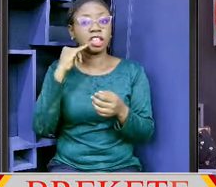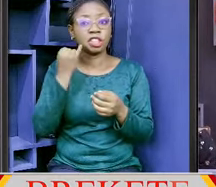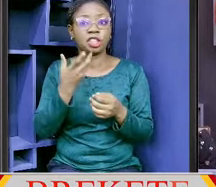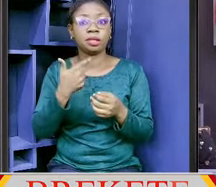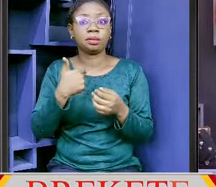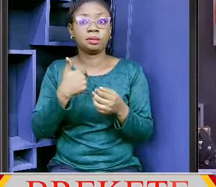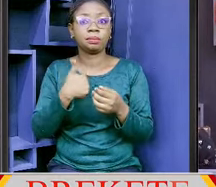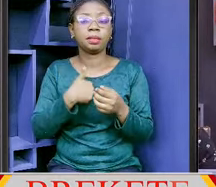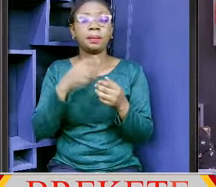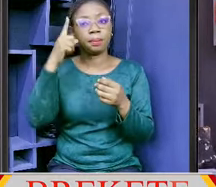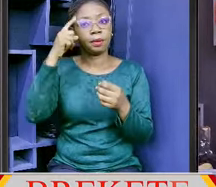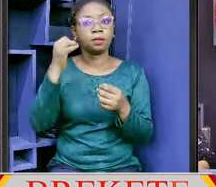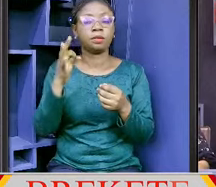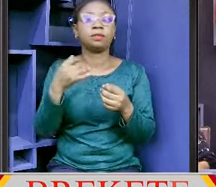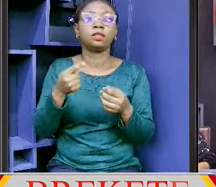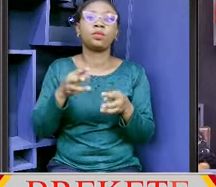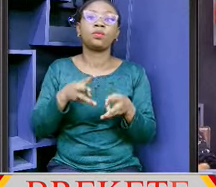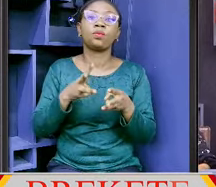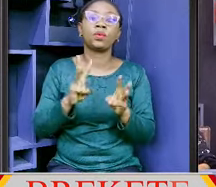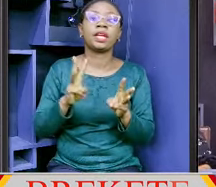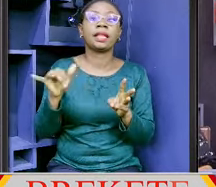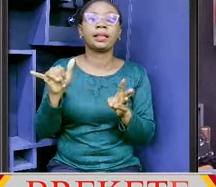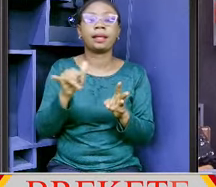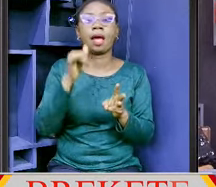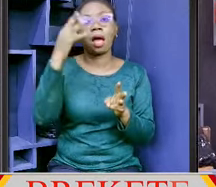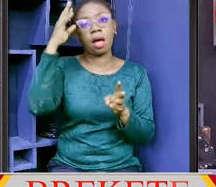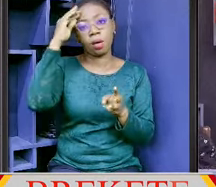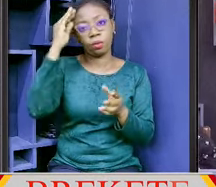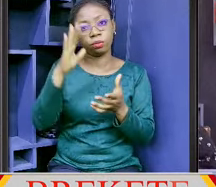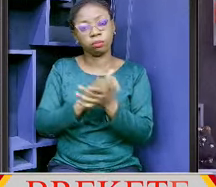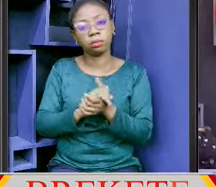me because of the way their husbands love me.